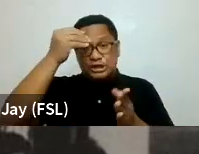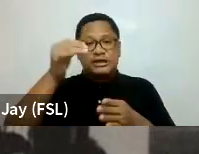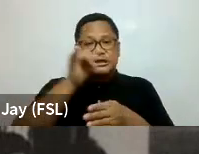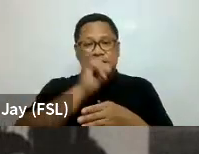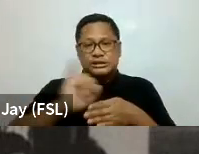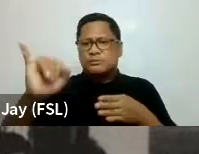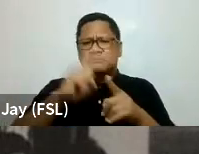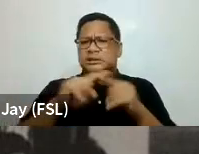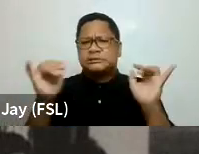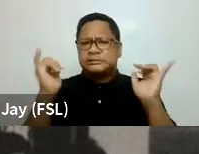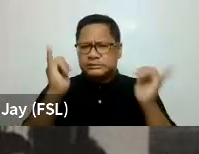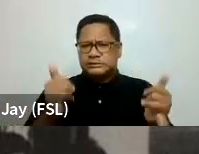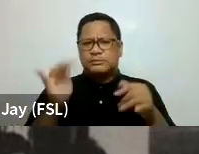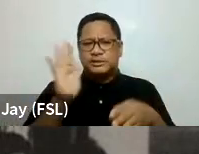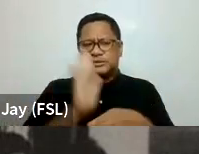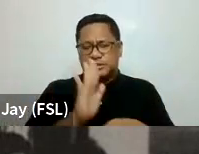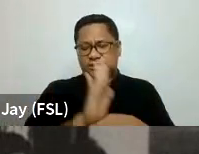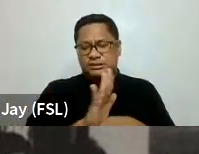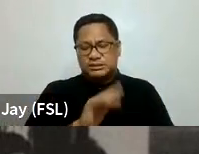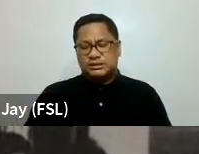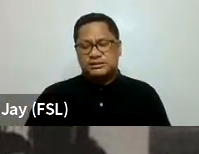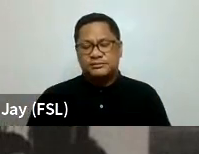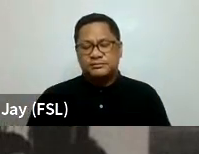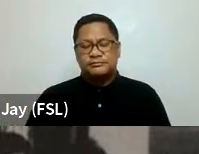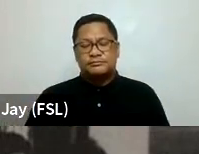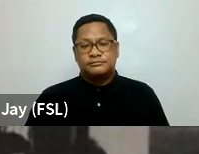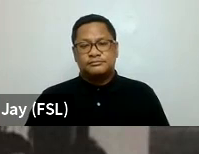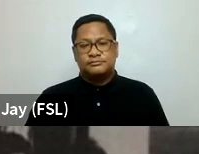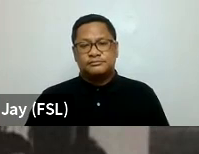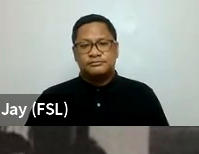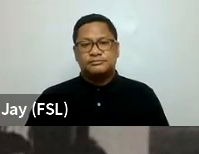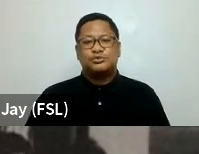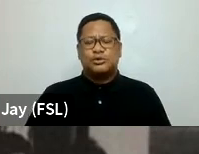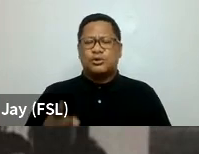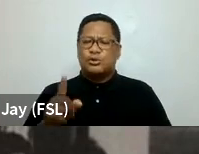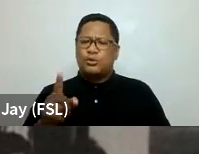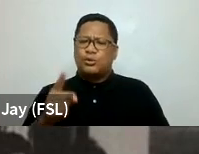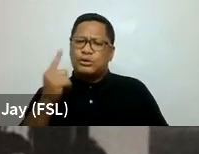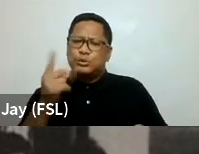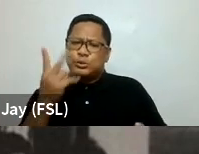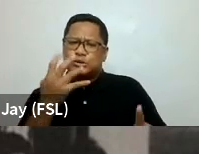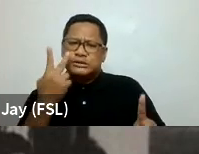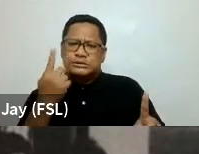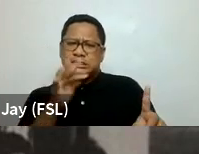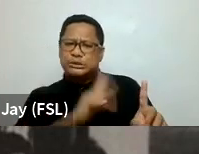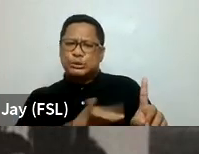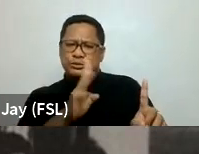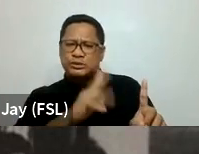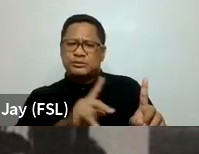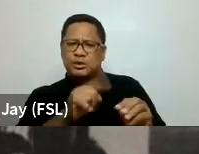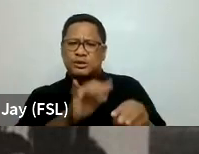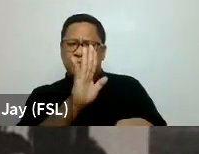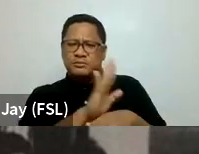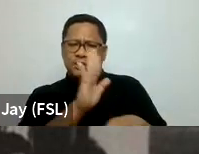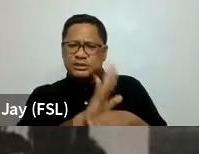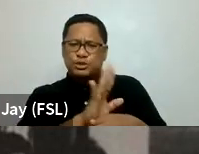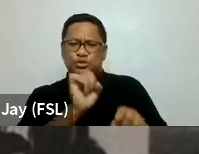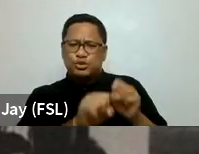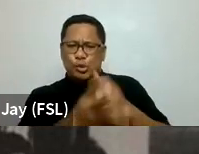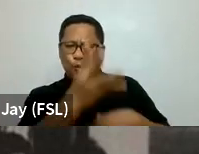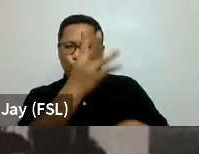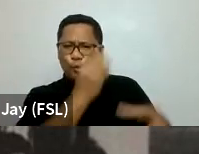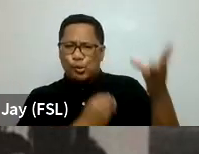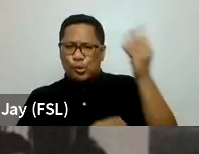a business. There's always the business side of it. So as I